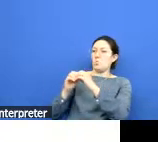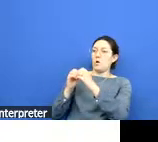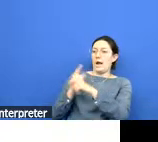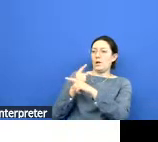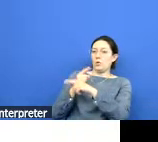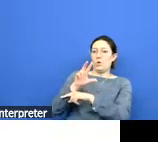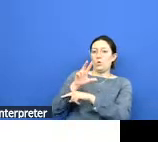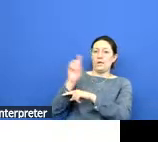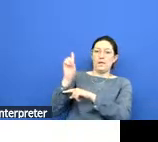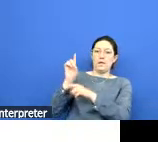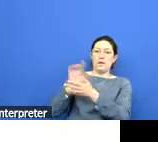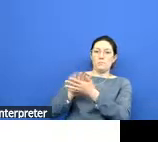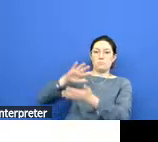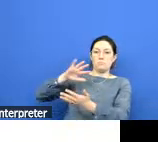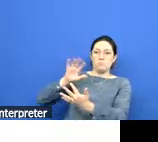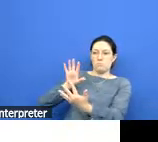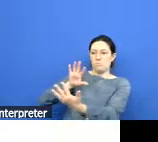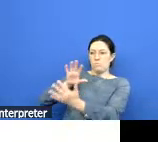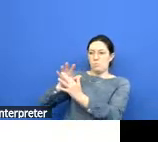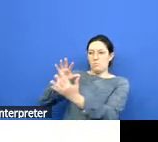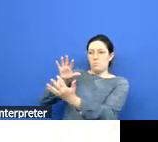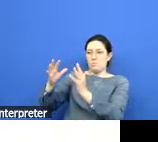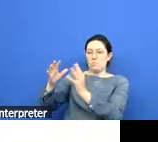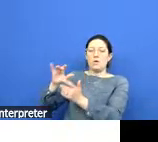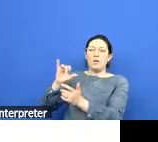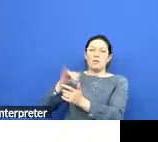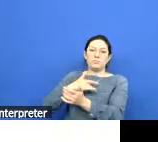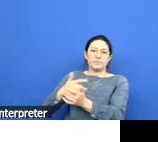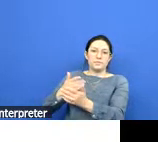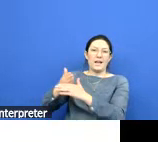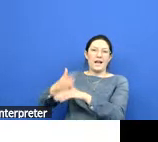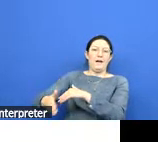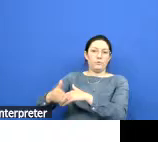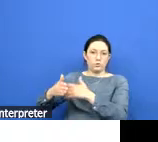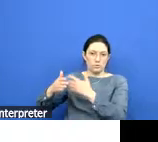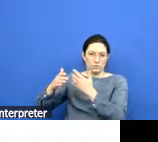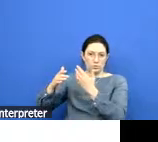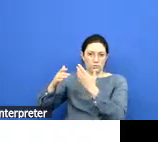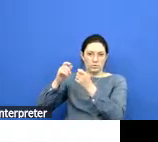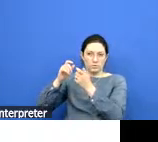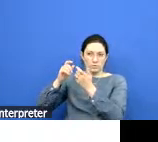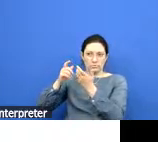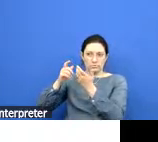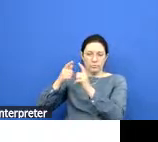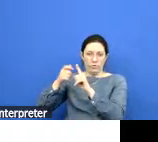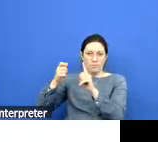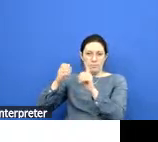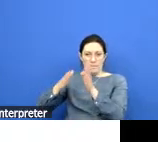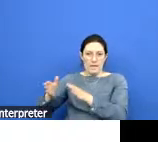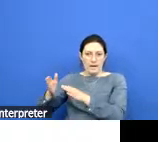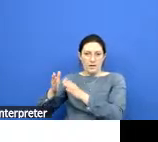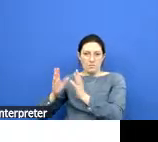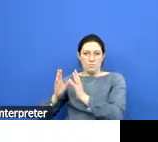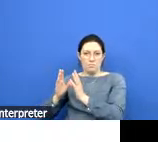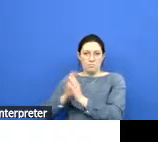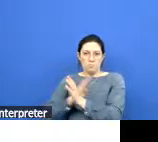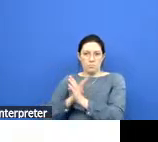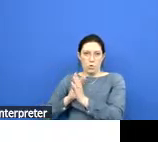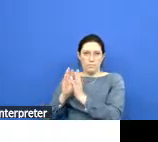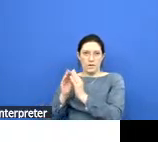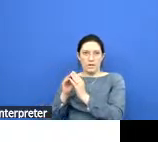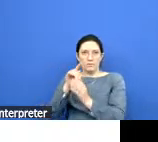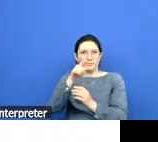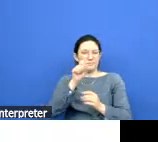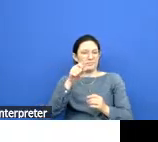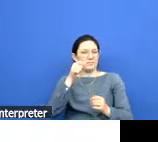3D model, those typically come, at the level of detail that you create for the planning board. Right, because I remember at the